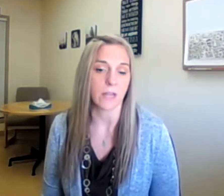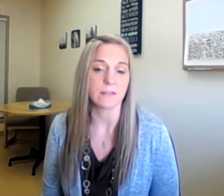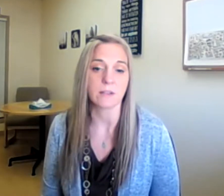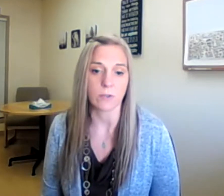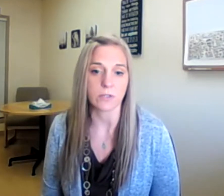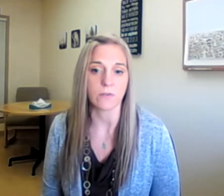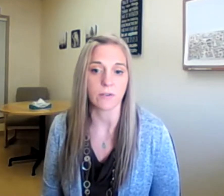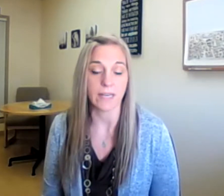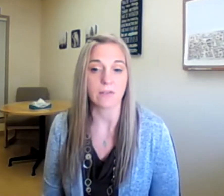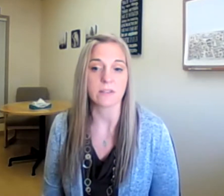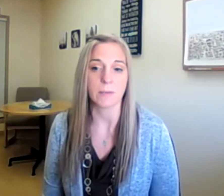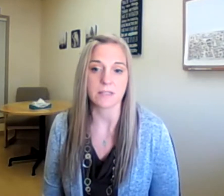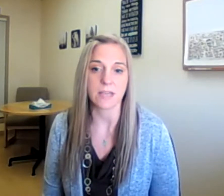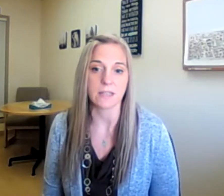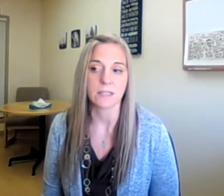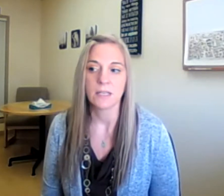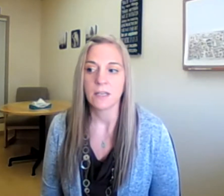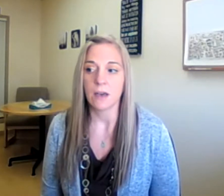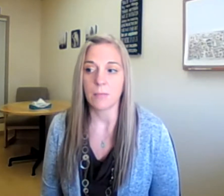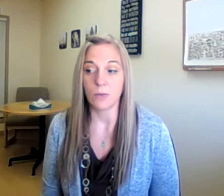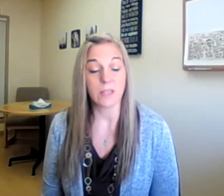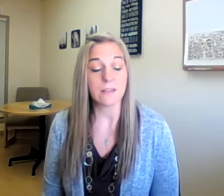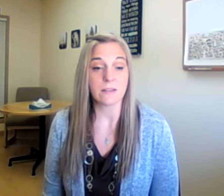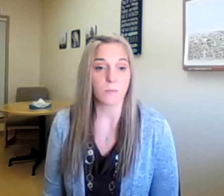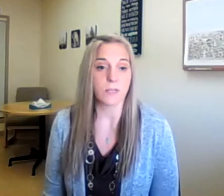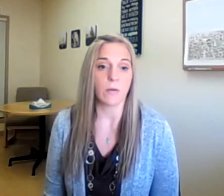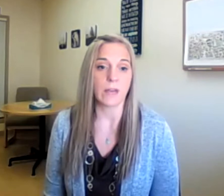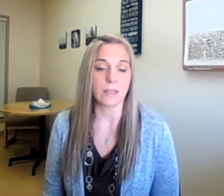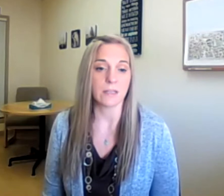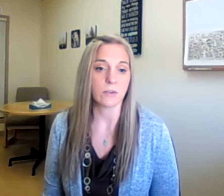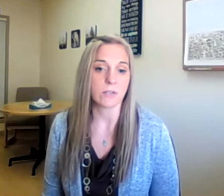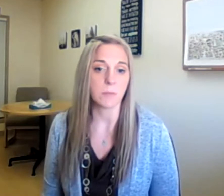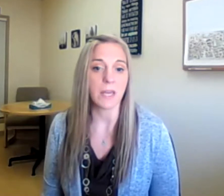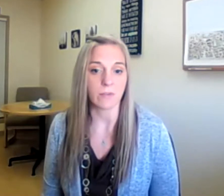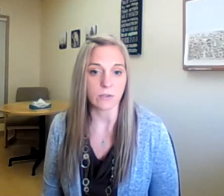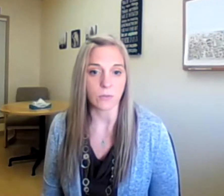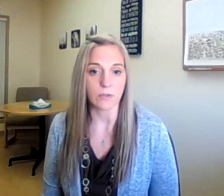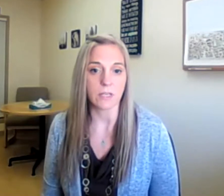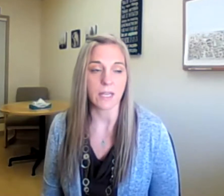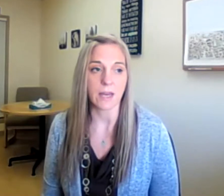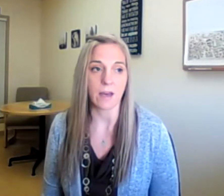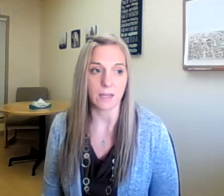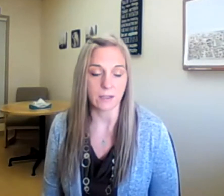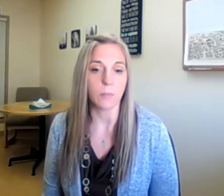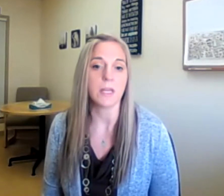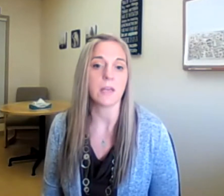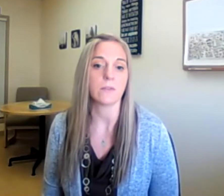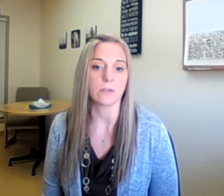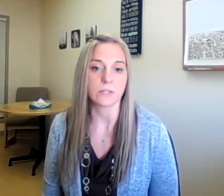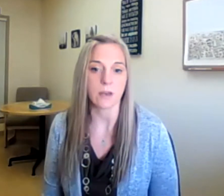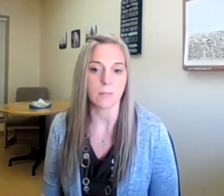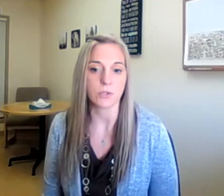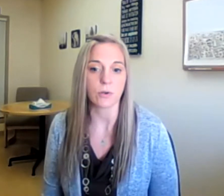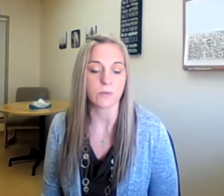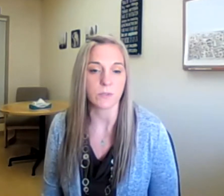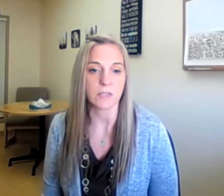of the clients that we're serving right now to some extent. And with kids, as we know, that can increase behavior. So we're looking at high level